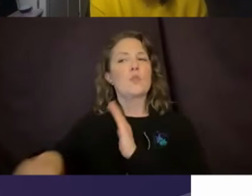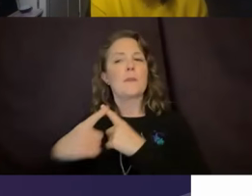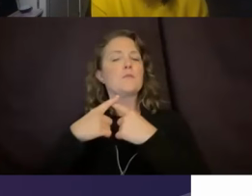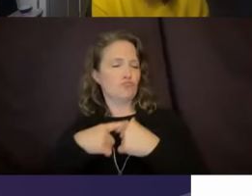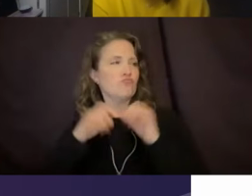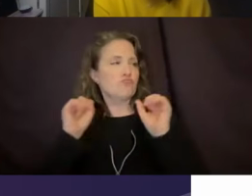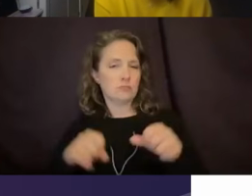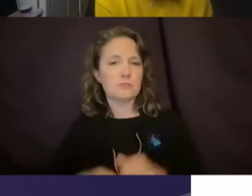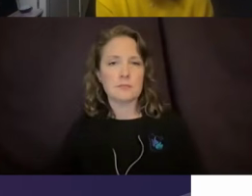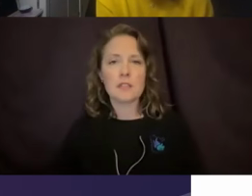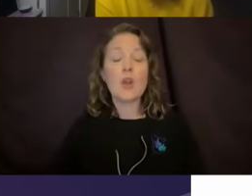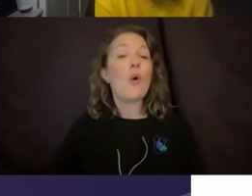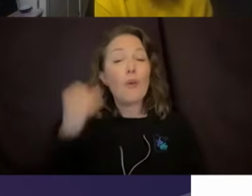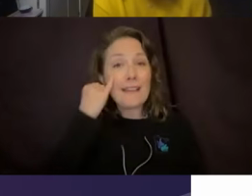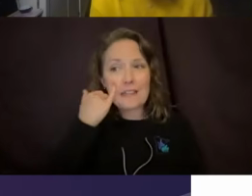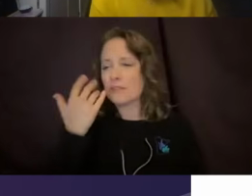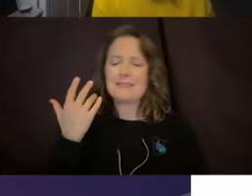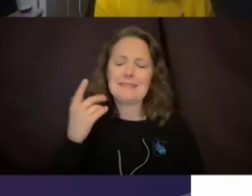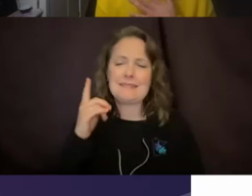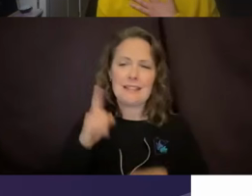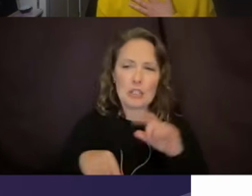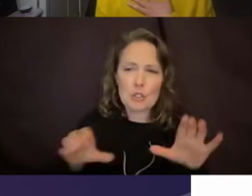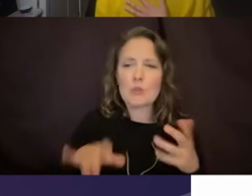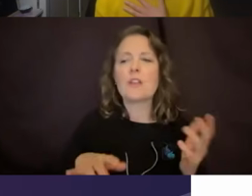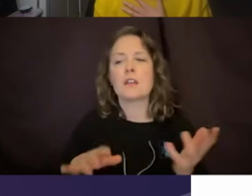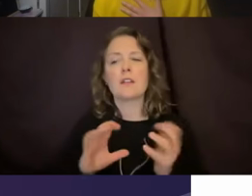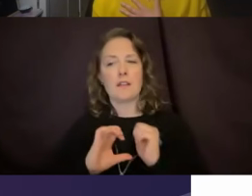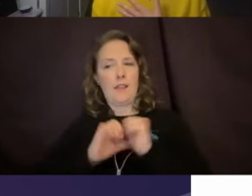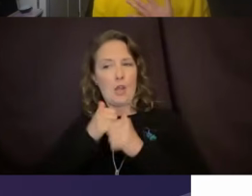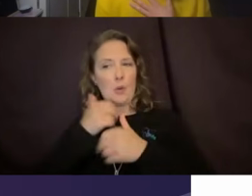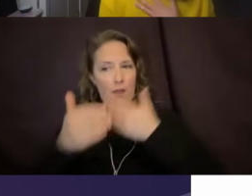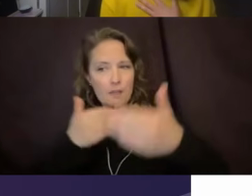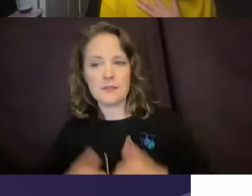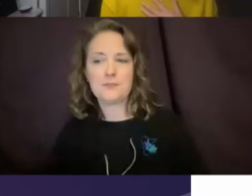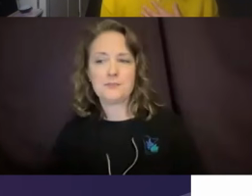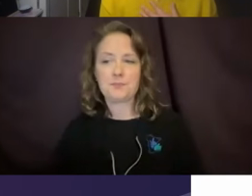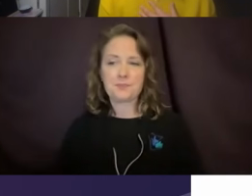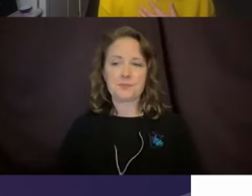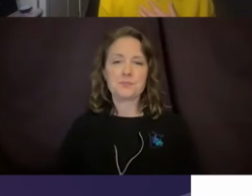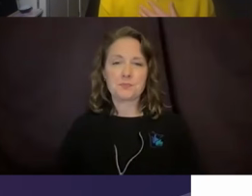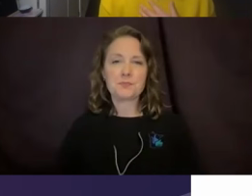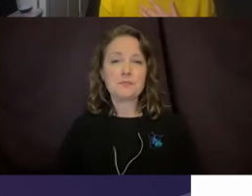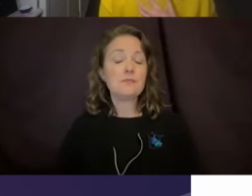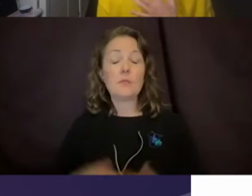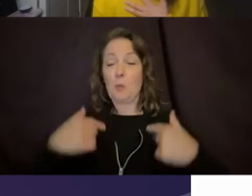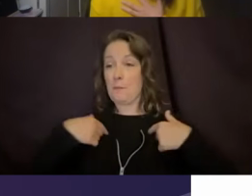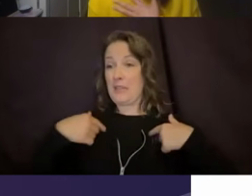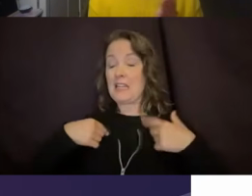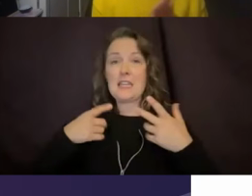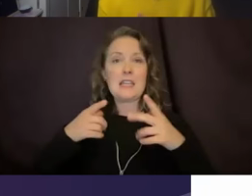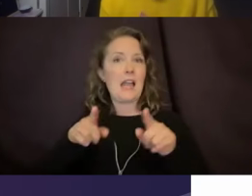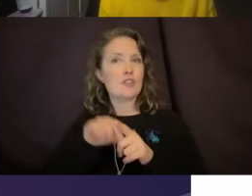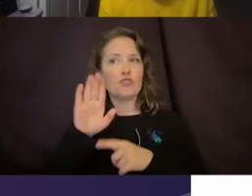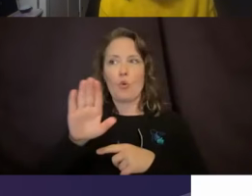don't follow up on the things, are you able to take accountability and say, me as your caregiver or as, your child